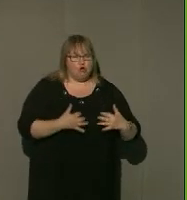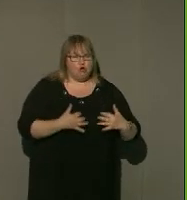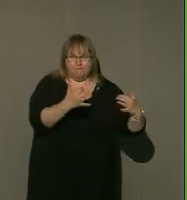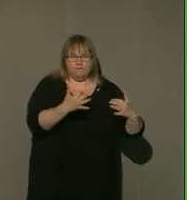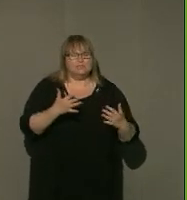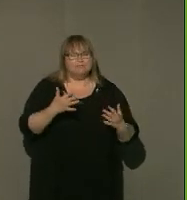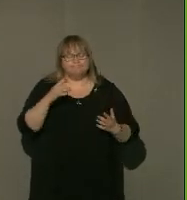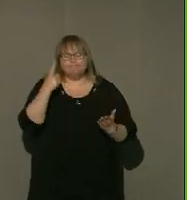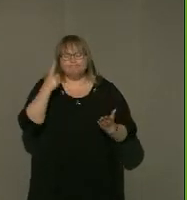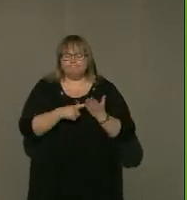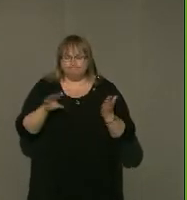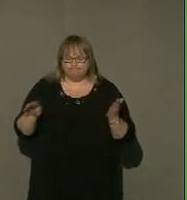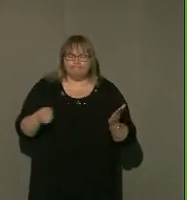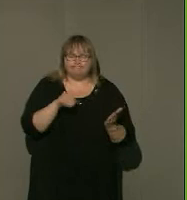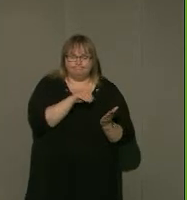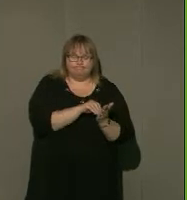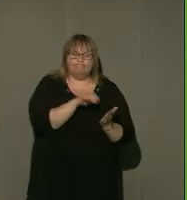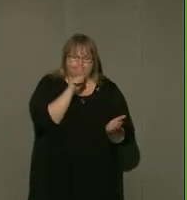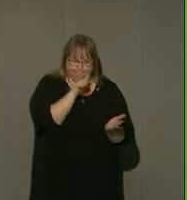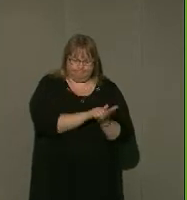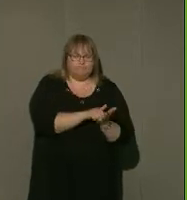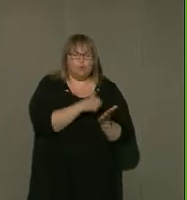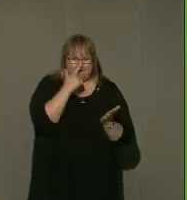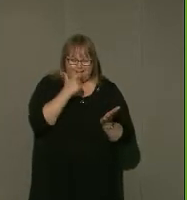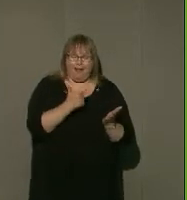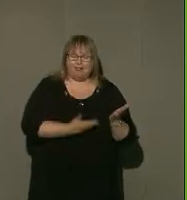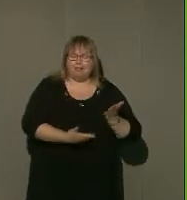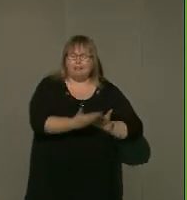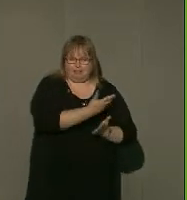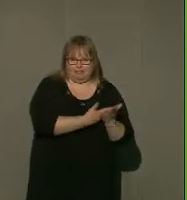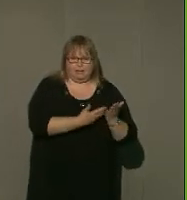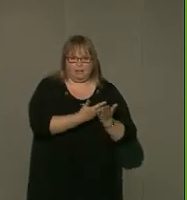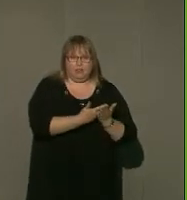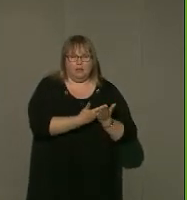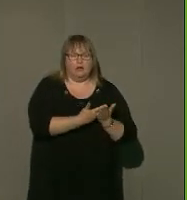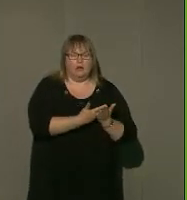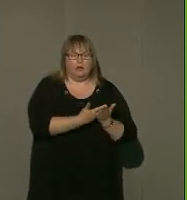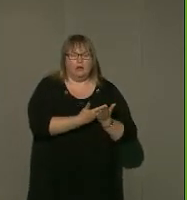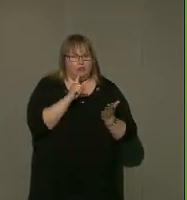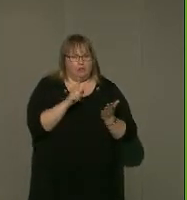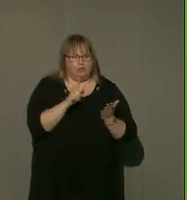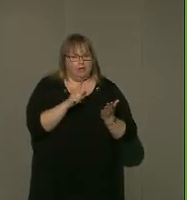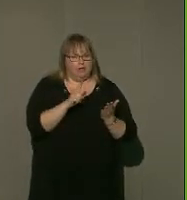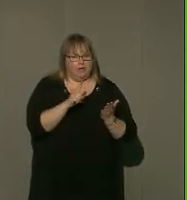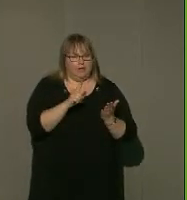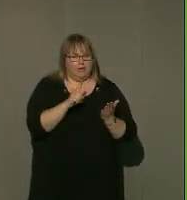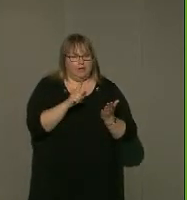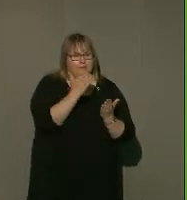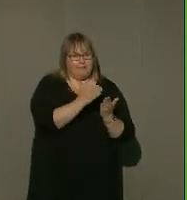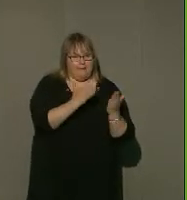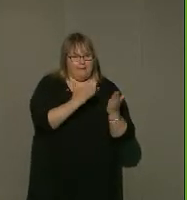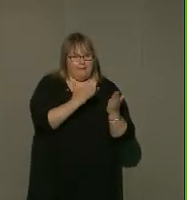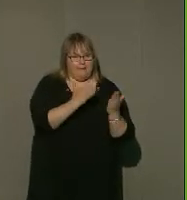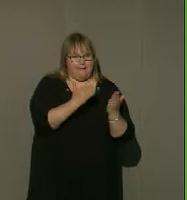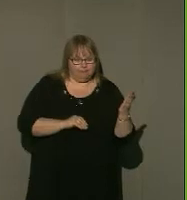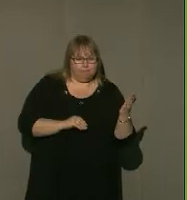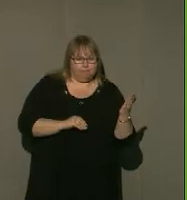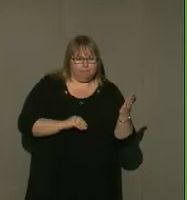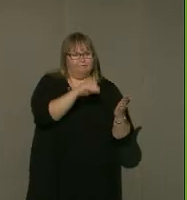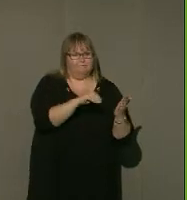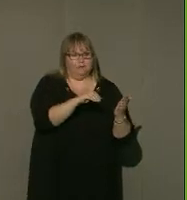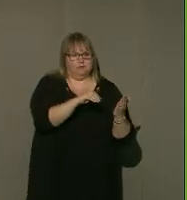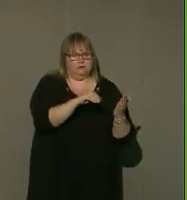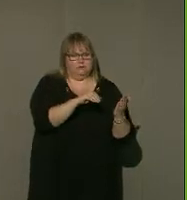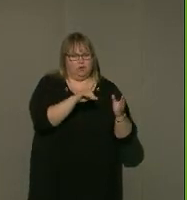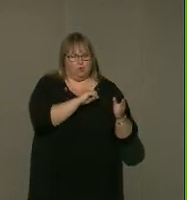order so that we could discuss it, and then voted to move that up the order paper so that that will come in earlier